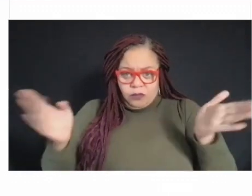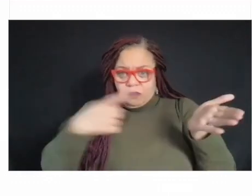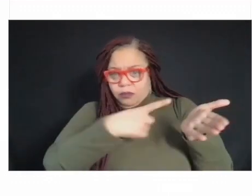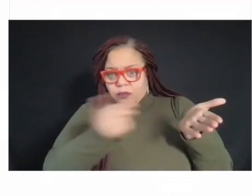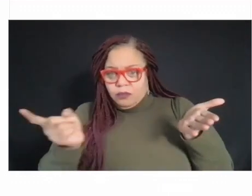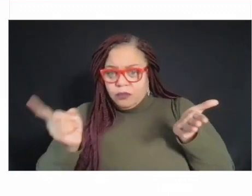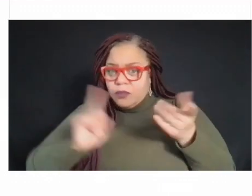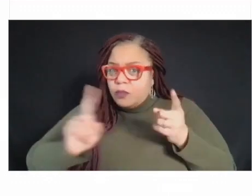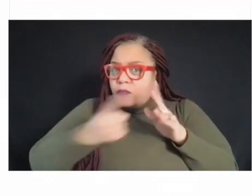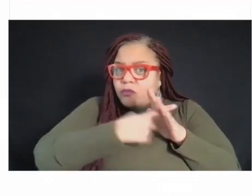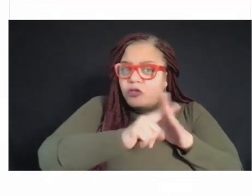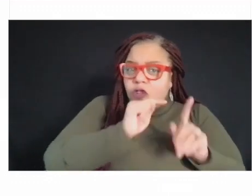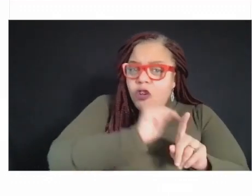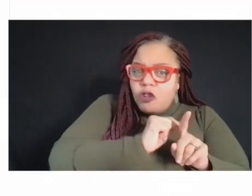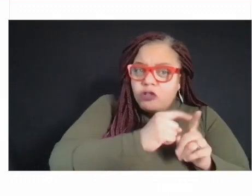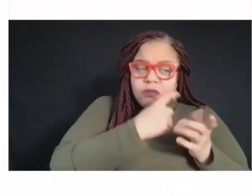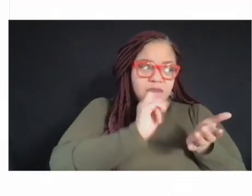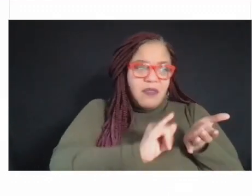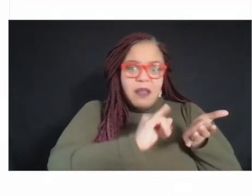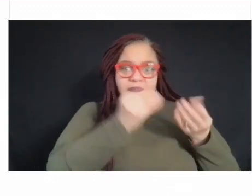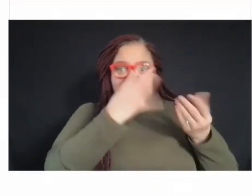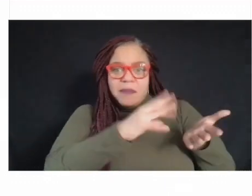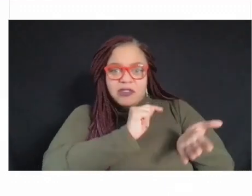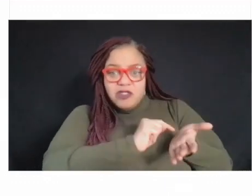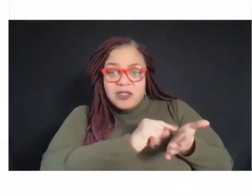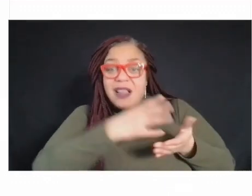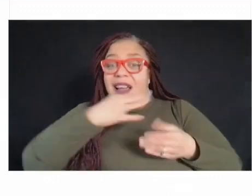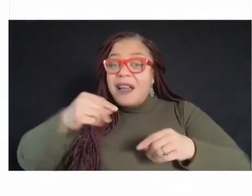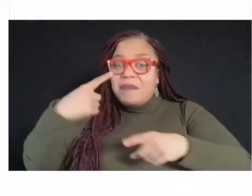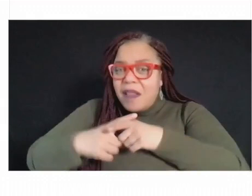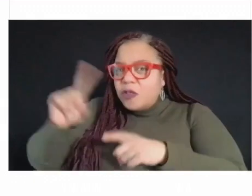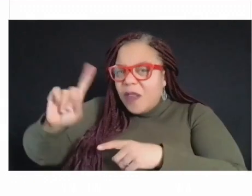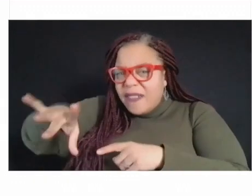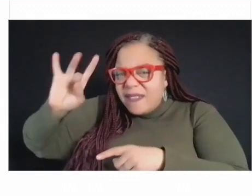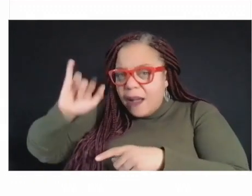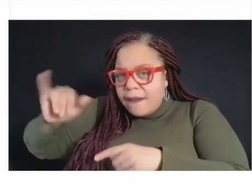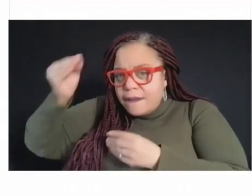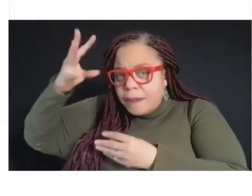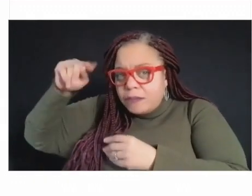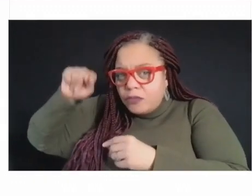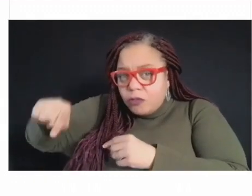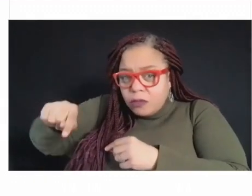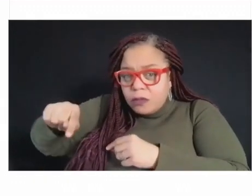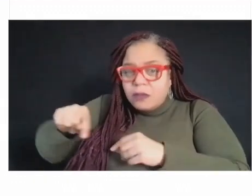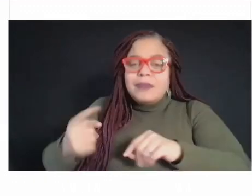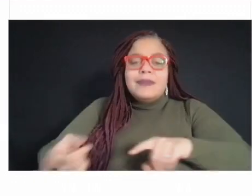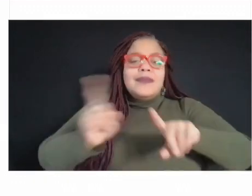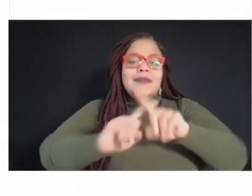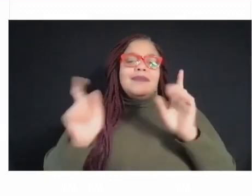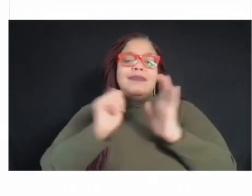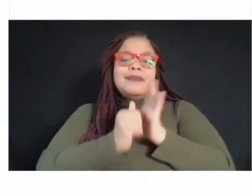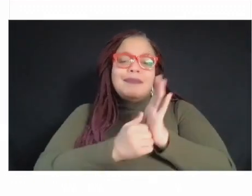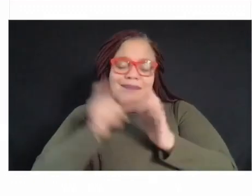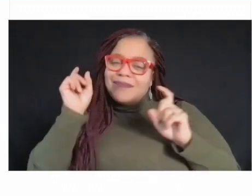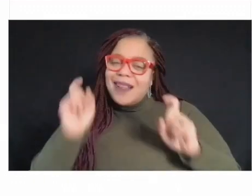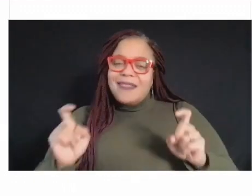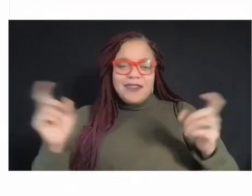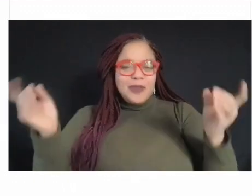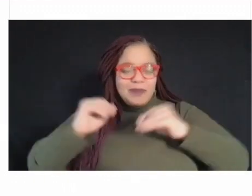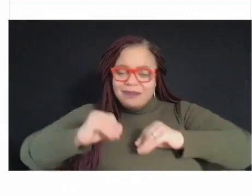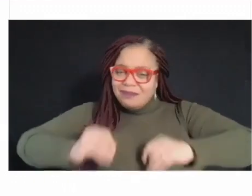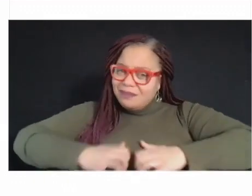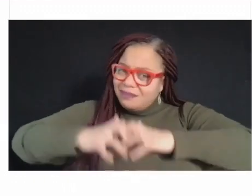misinformation is leveraged in service of a larger agenda, which is to construct a set of meanings